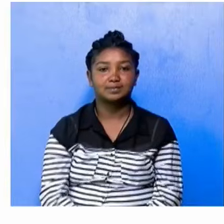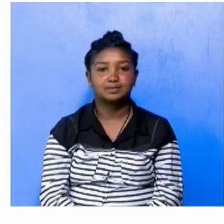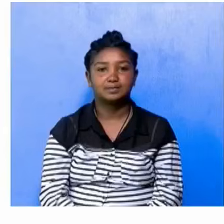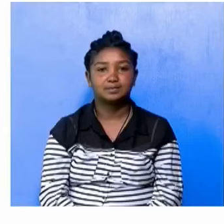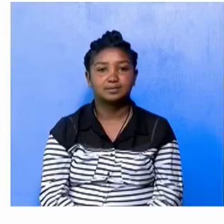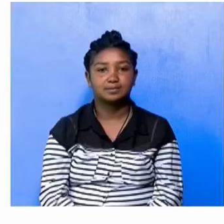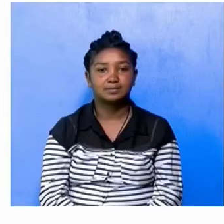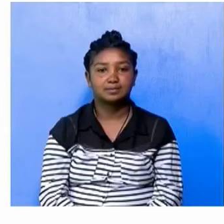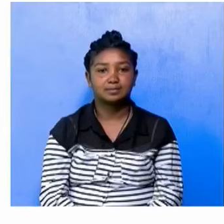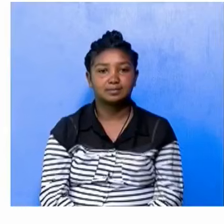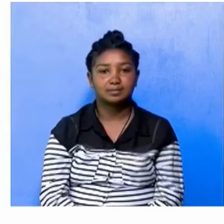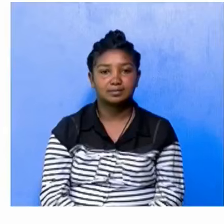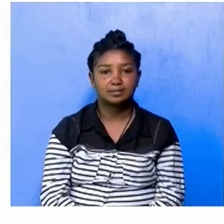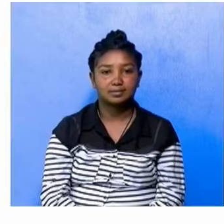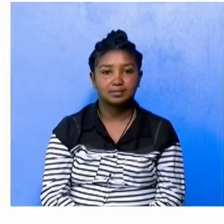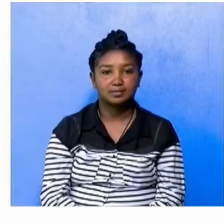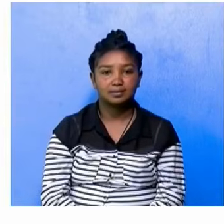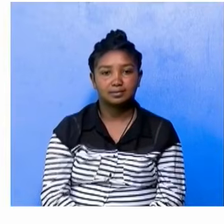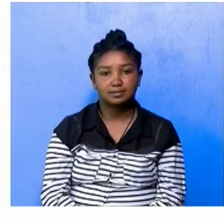Man.